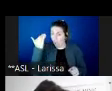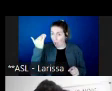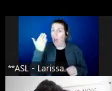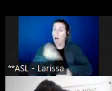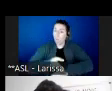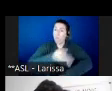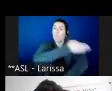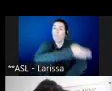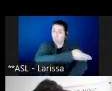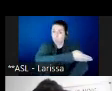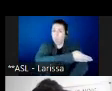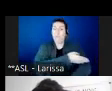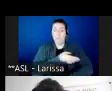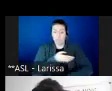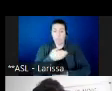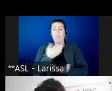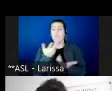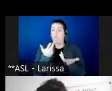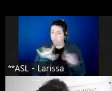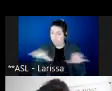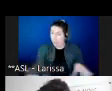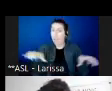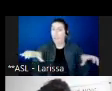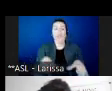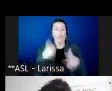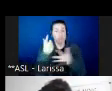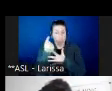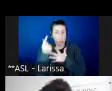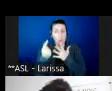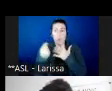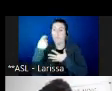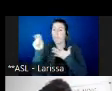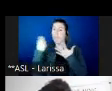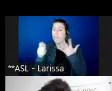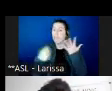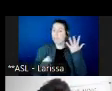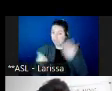meaningful actions taken in this area, with the